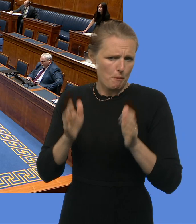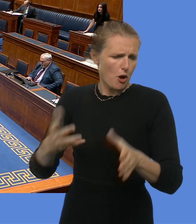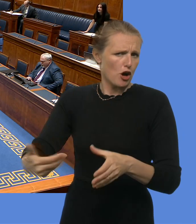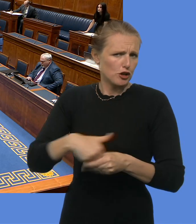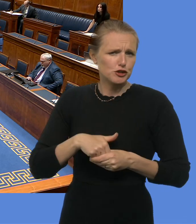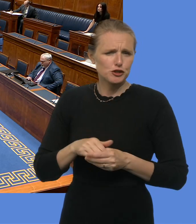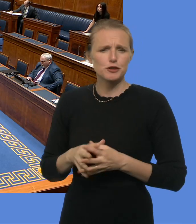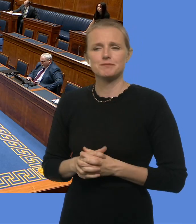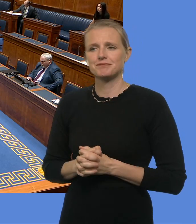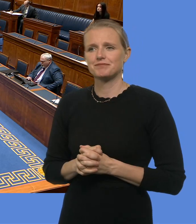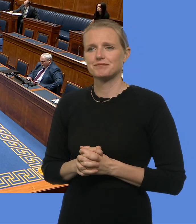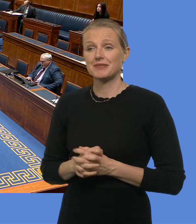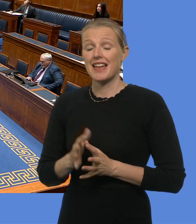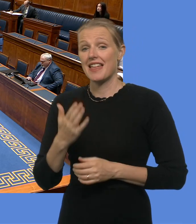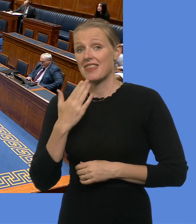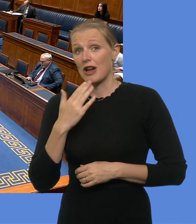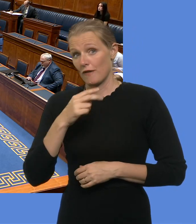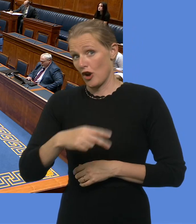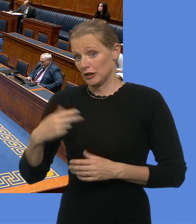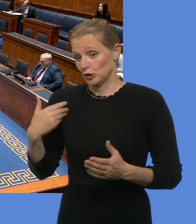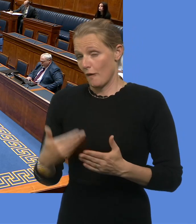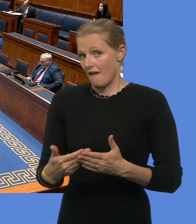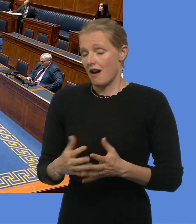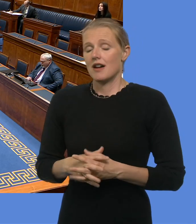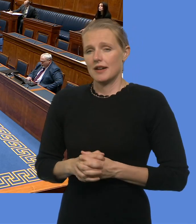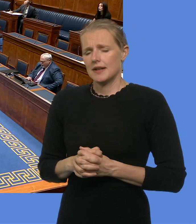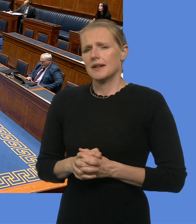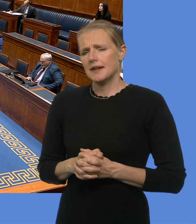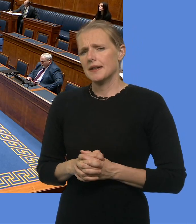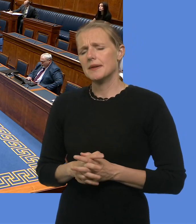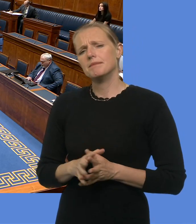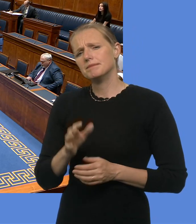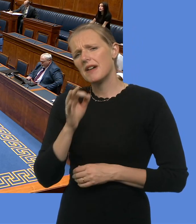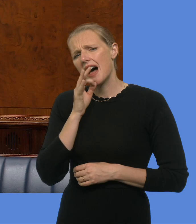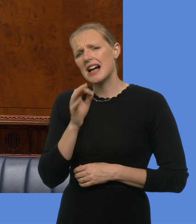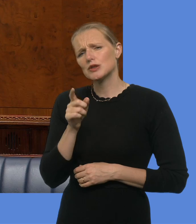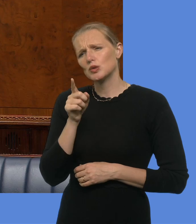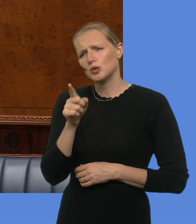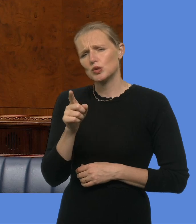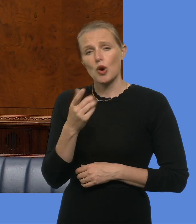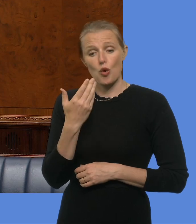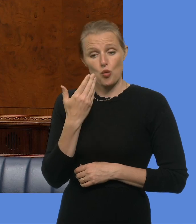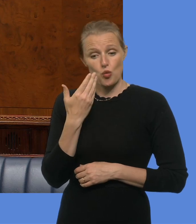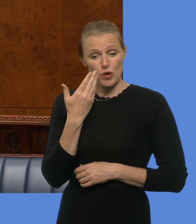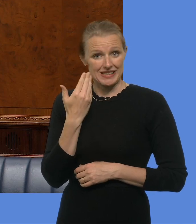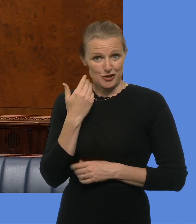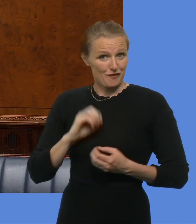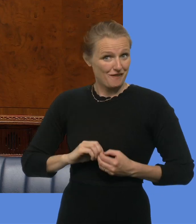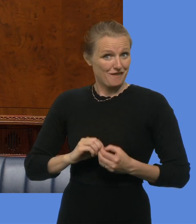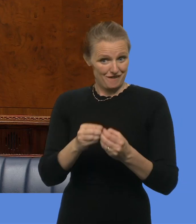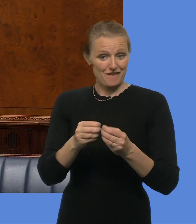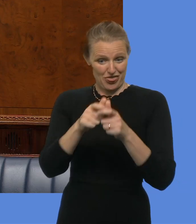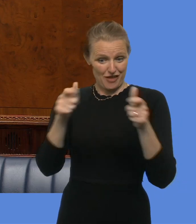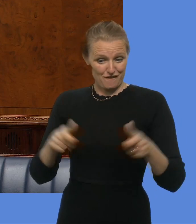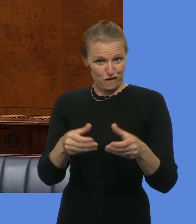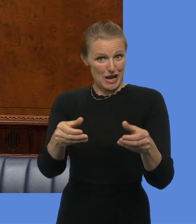Earlier, and I thank the Junior Minister for her answers thus far. Junior Minister, can you advise how the recently developed framework on ending violence